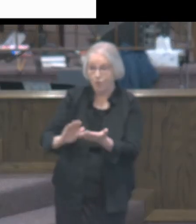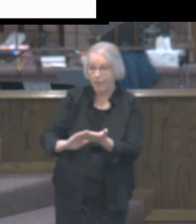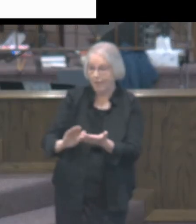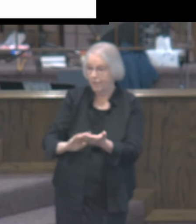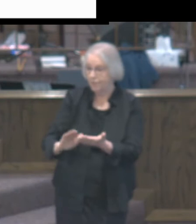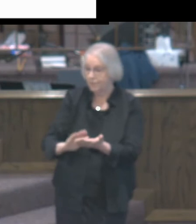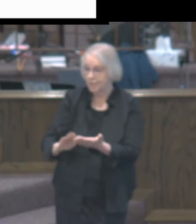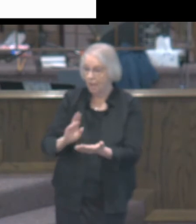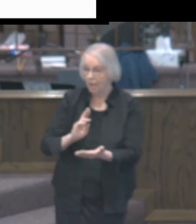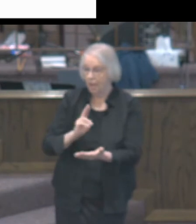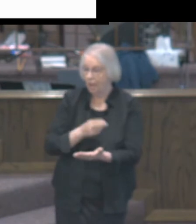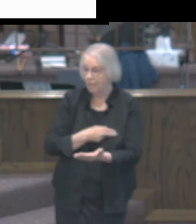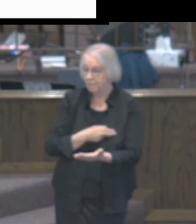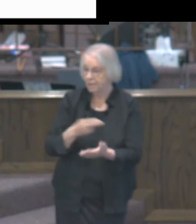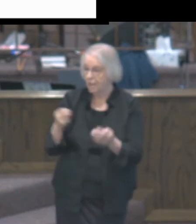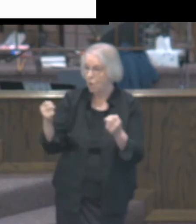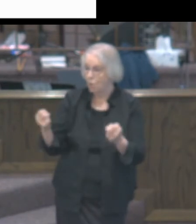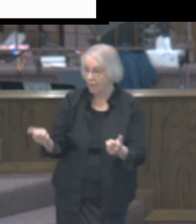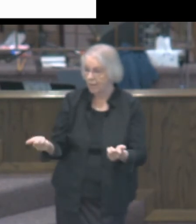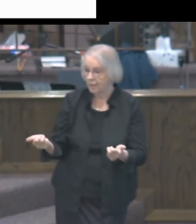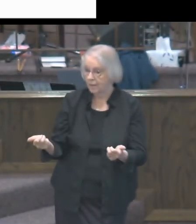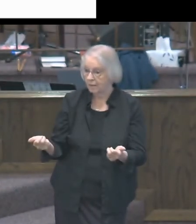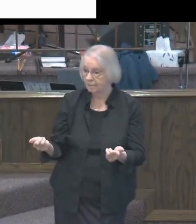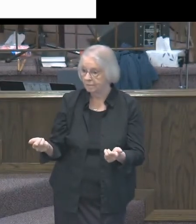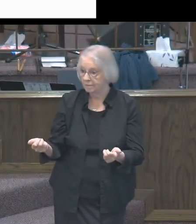everyone has the capacity